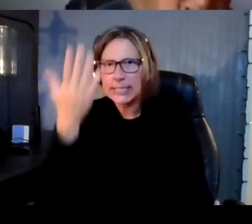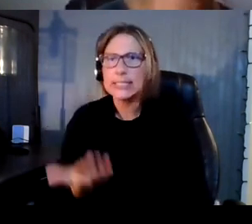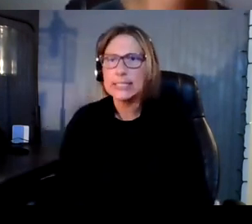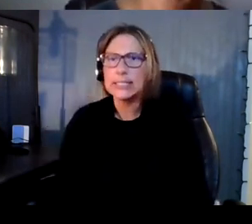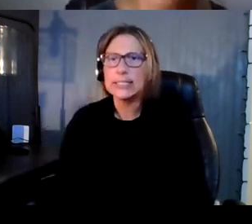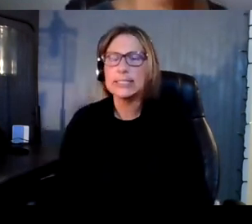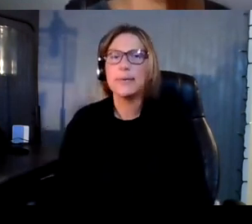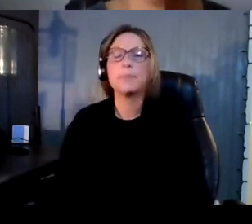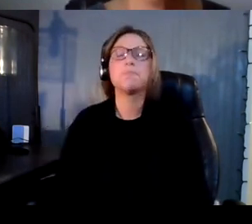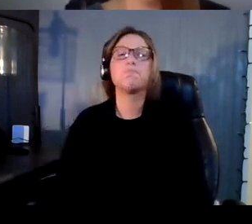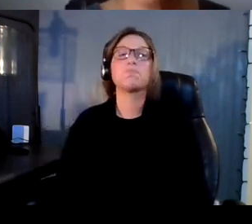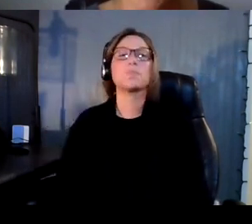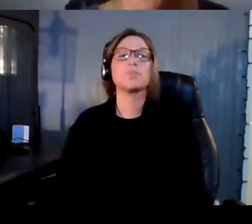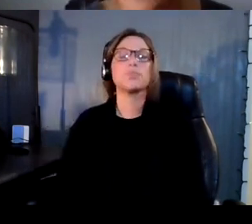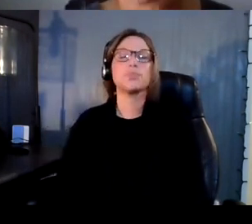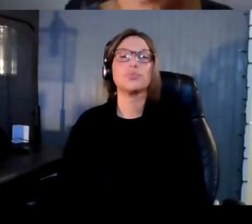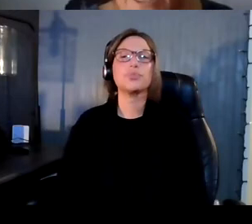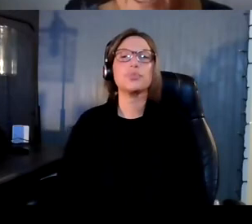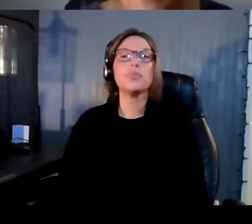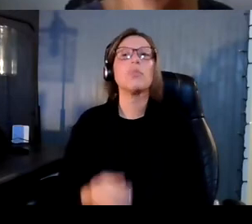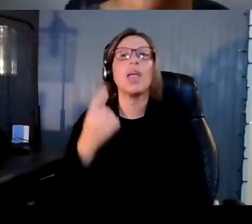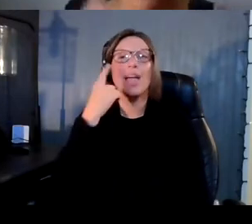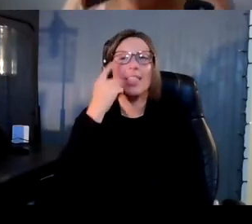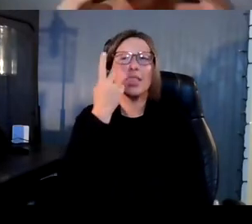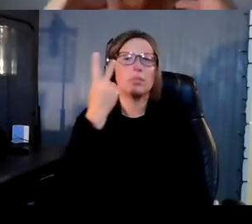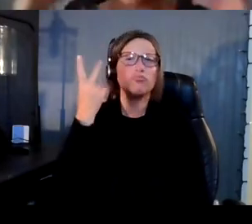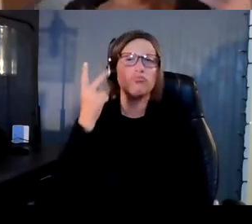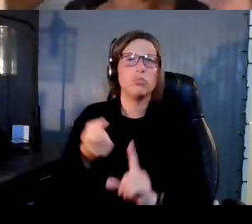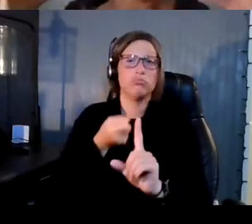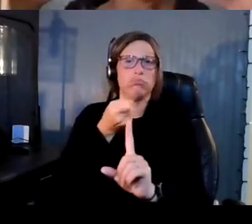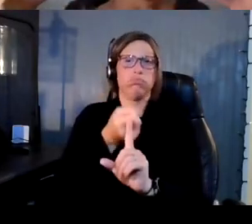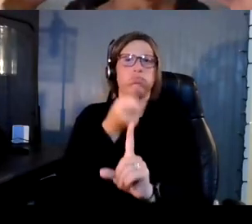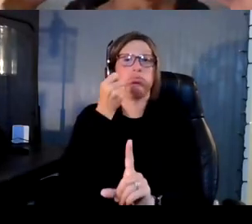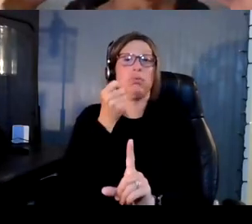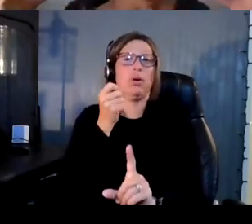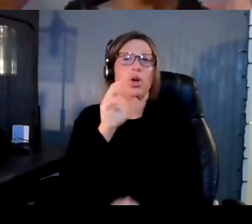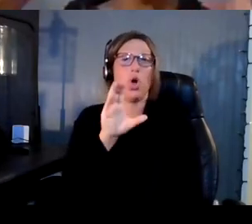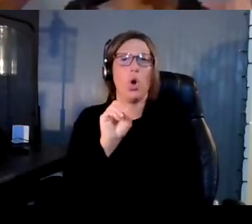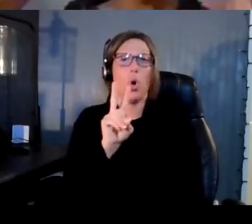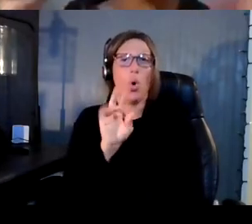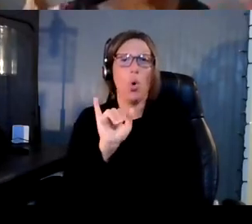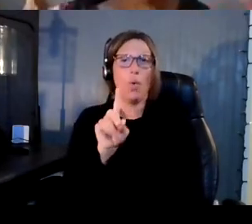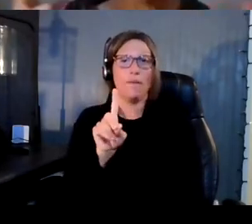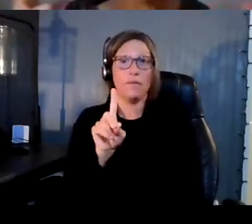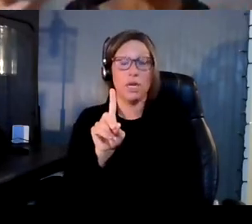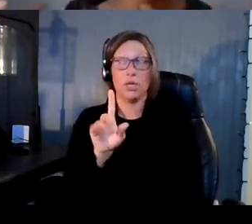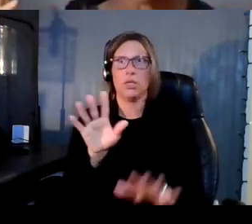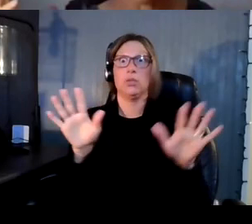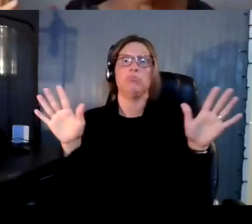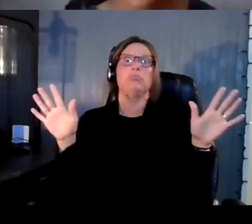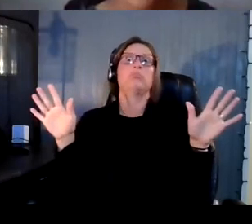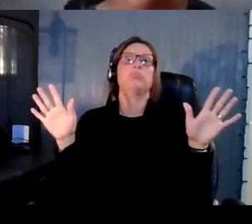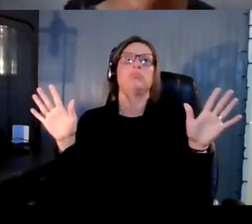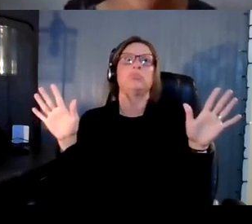flash back to when COVID first hit and how we were totally blown because of